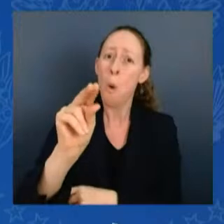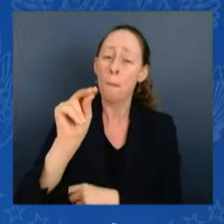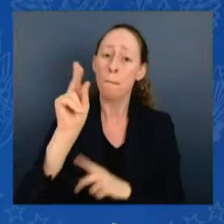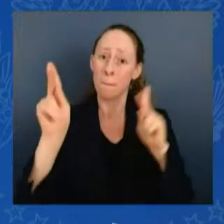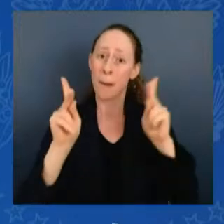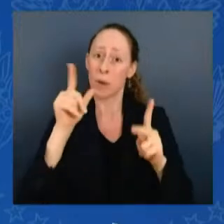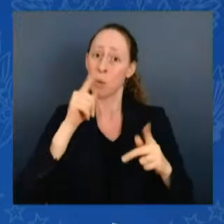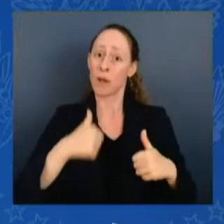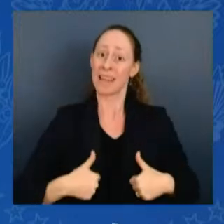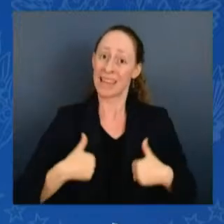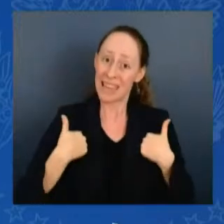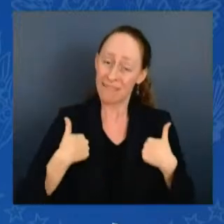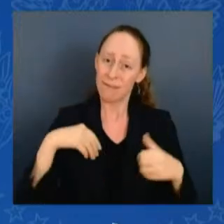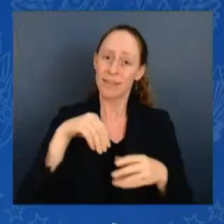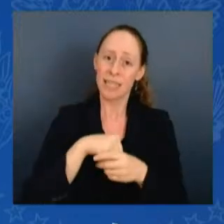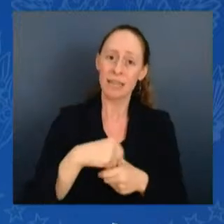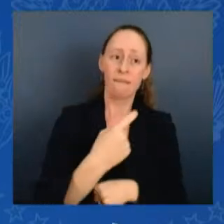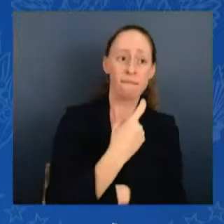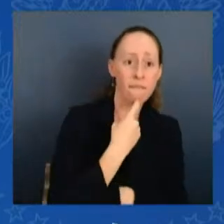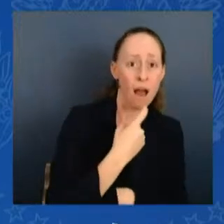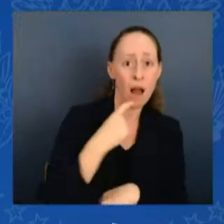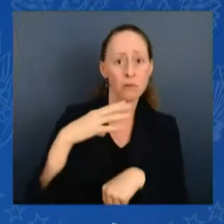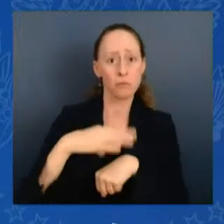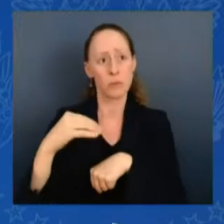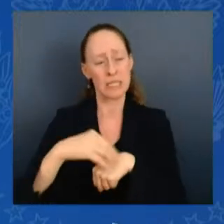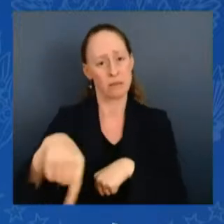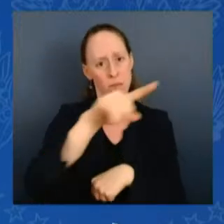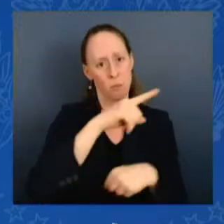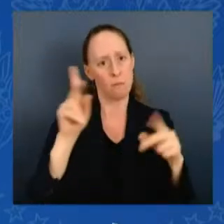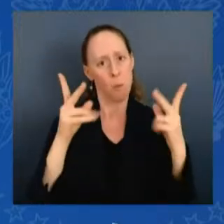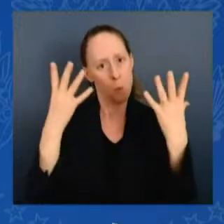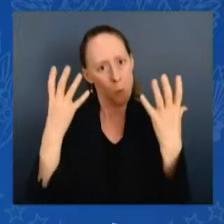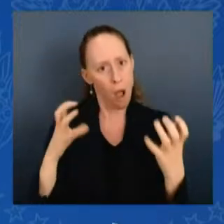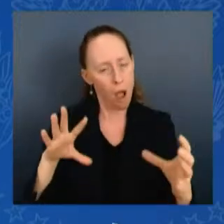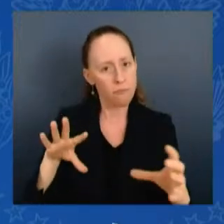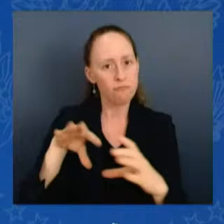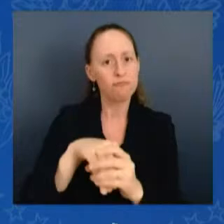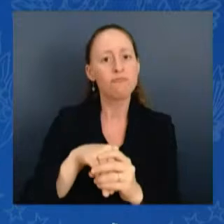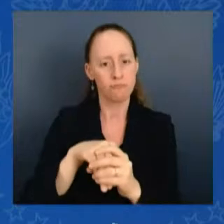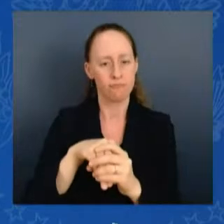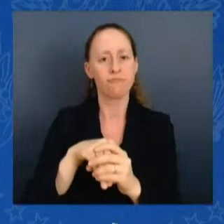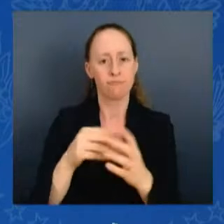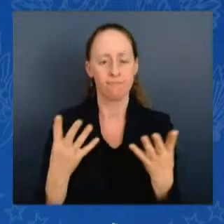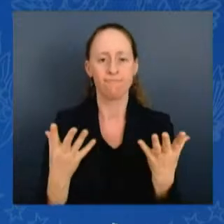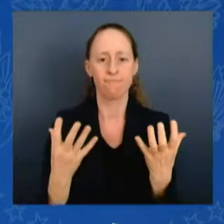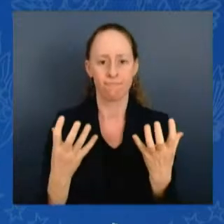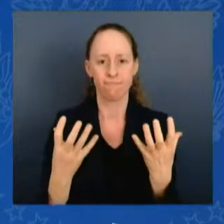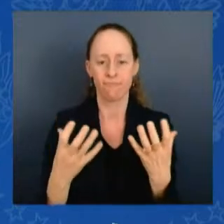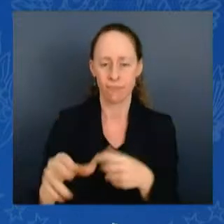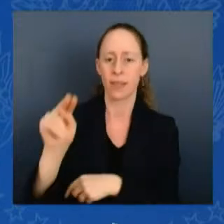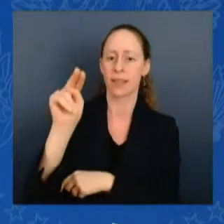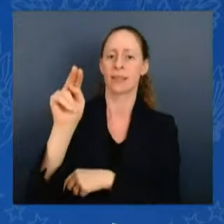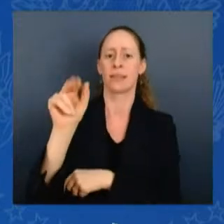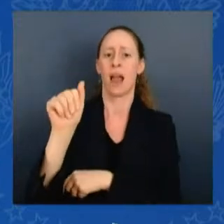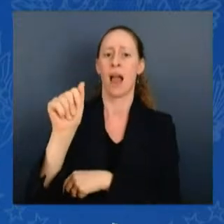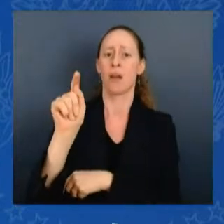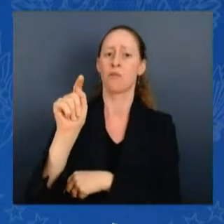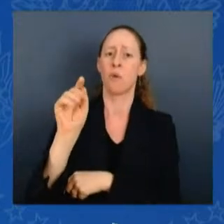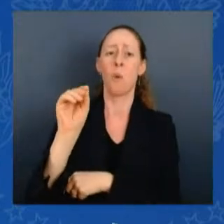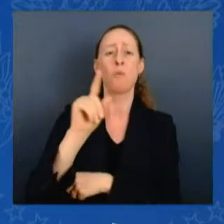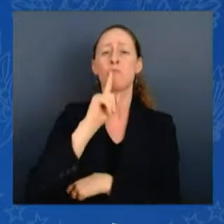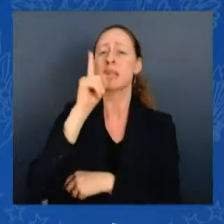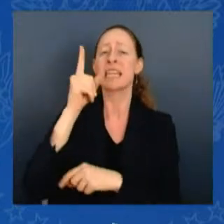Remember, NATO's character is fundamentally democratic, always has been and always must continue to